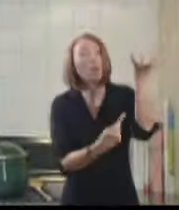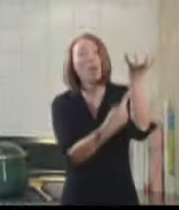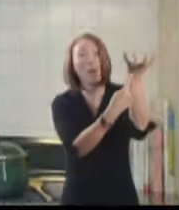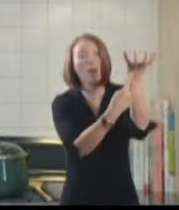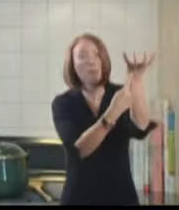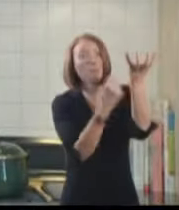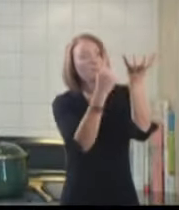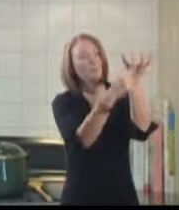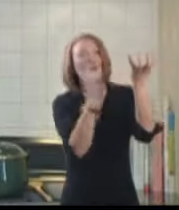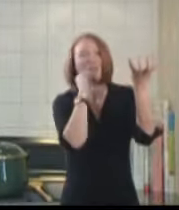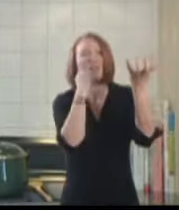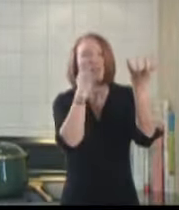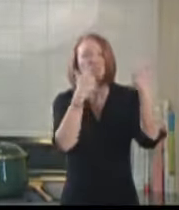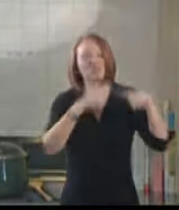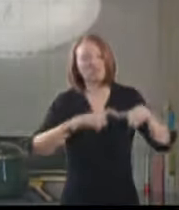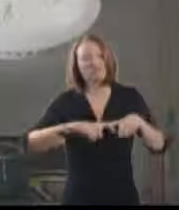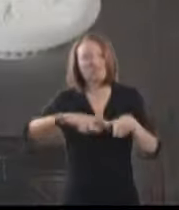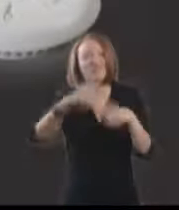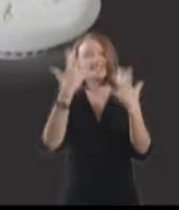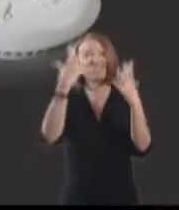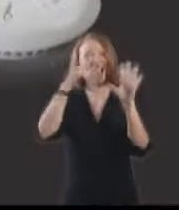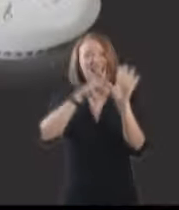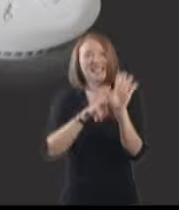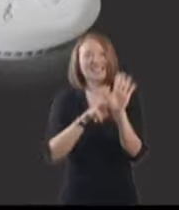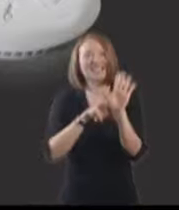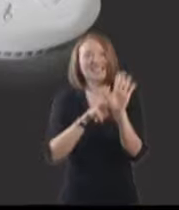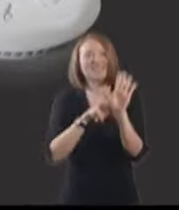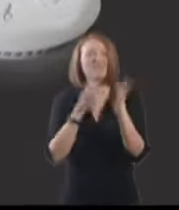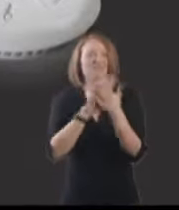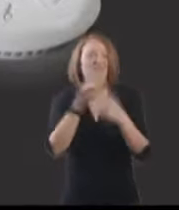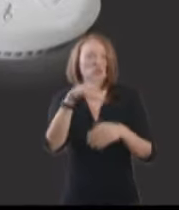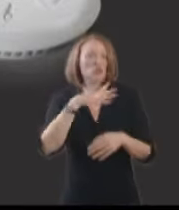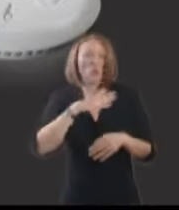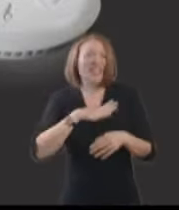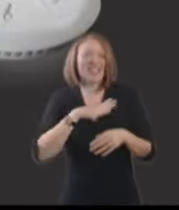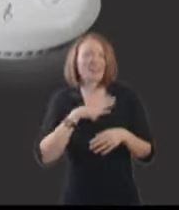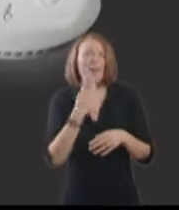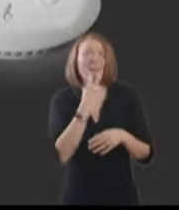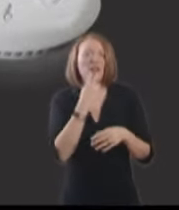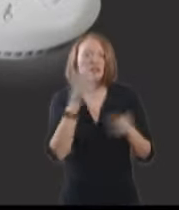Your smoke alarm will last 10 years and you don't need to replace the batteries.